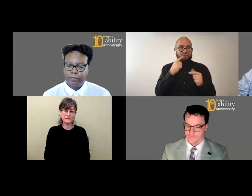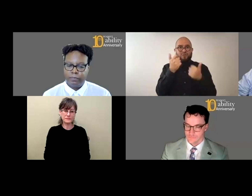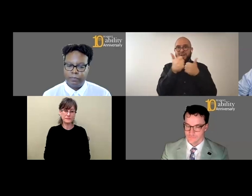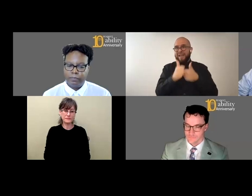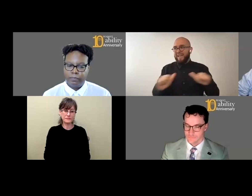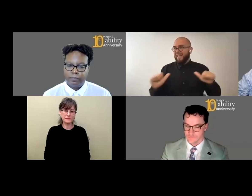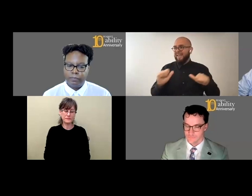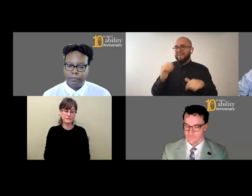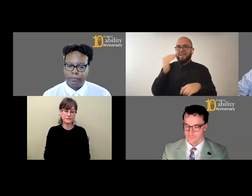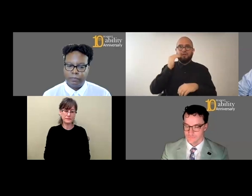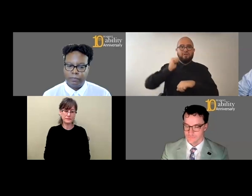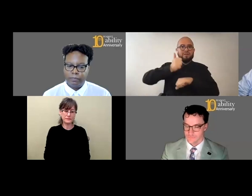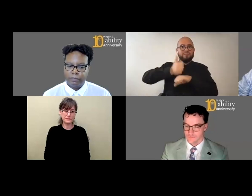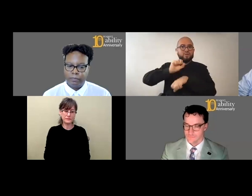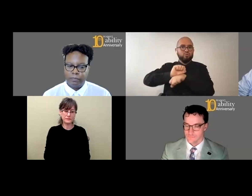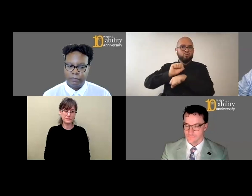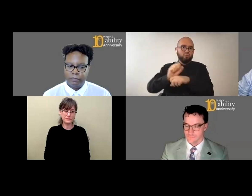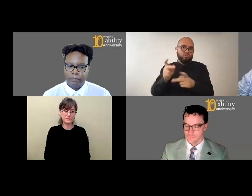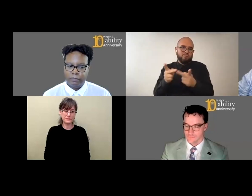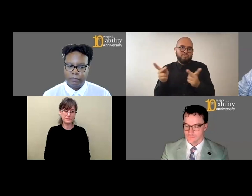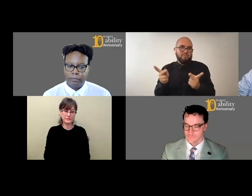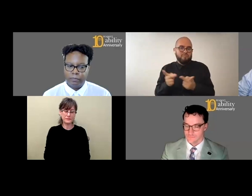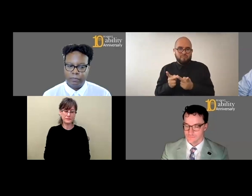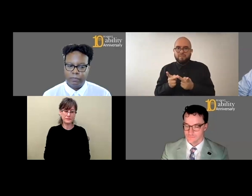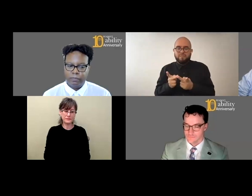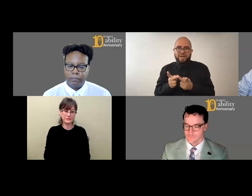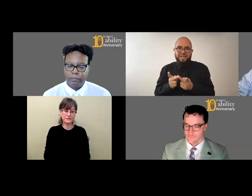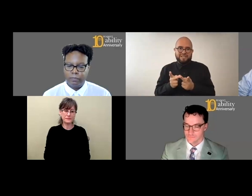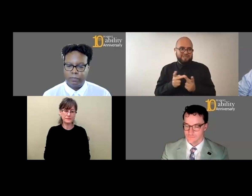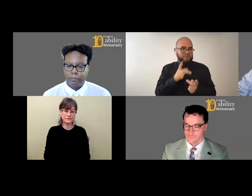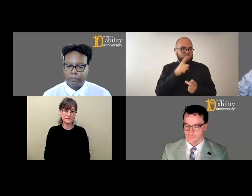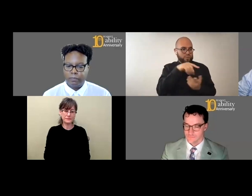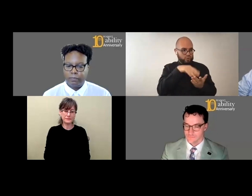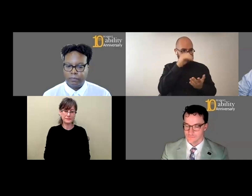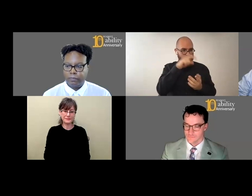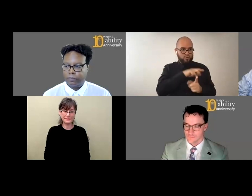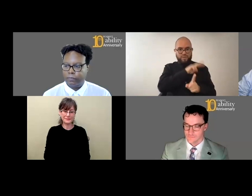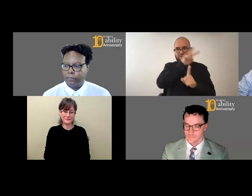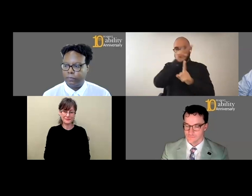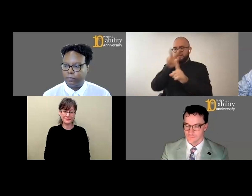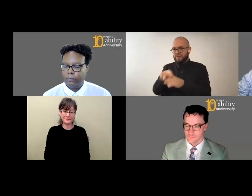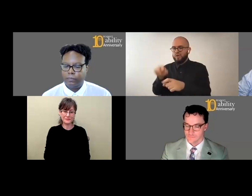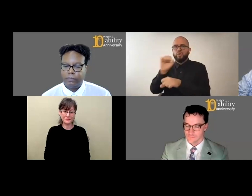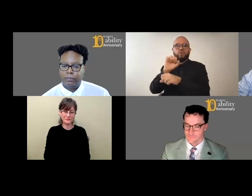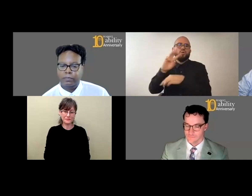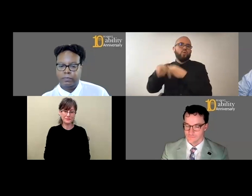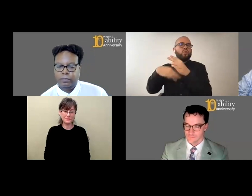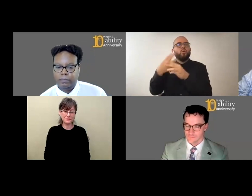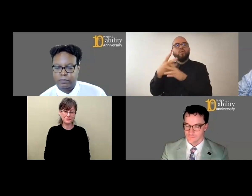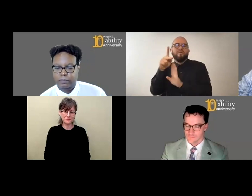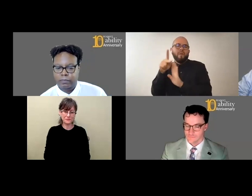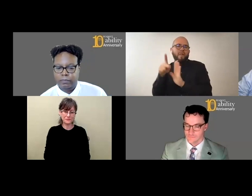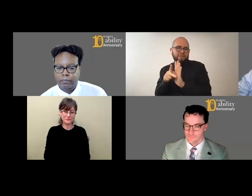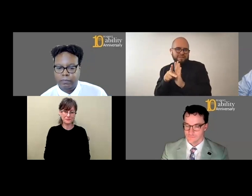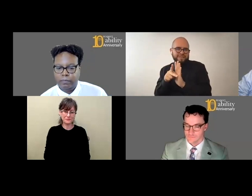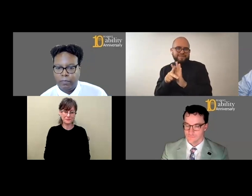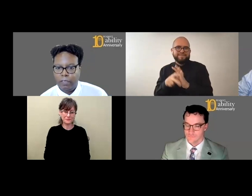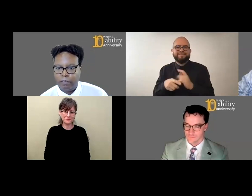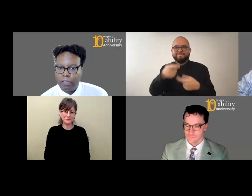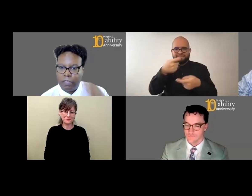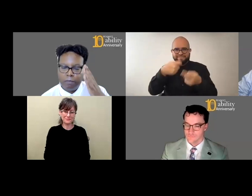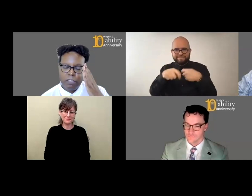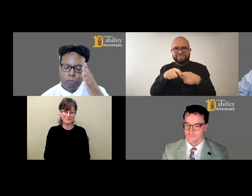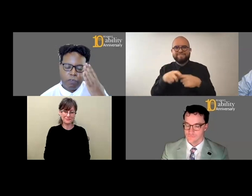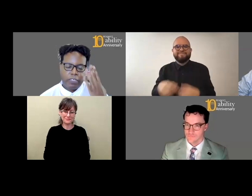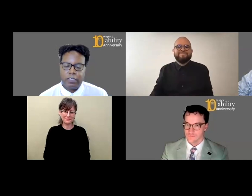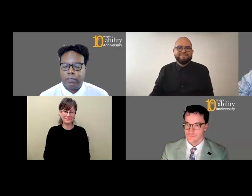workplace, which are just transferable into the world of policy, if that makes sense. Yes,